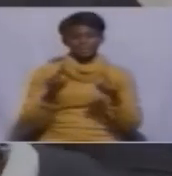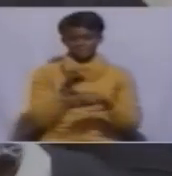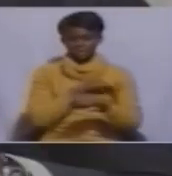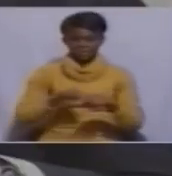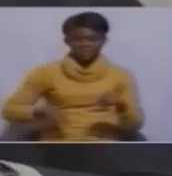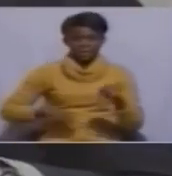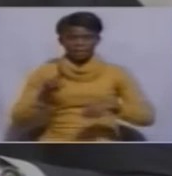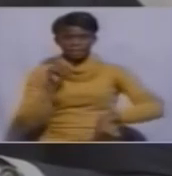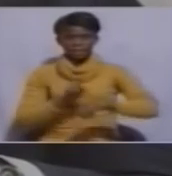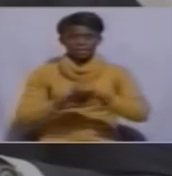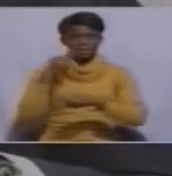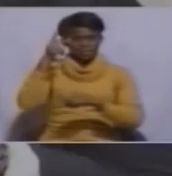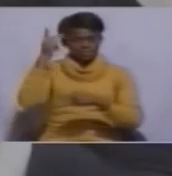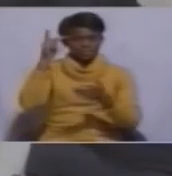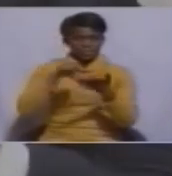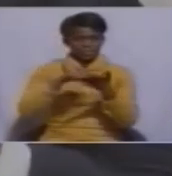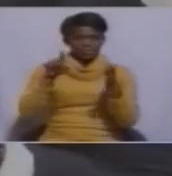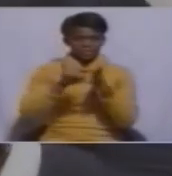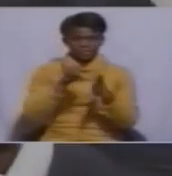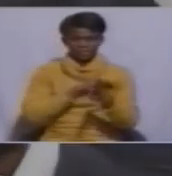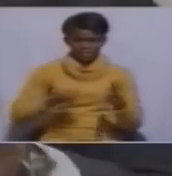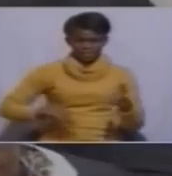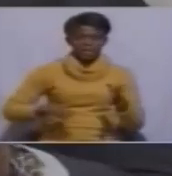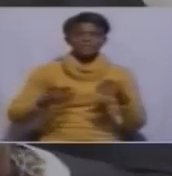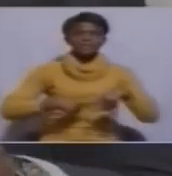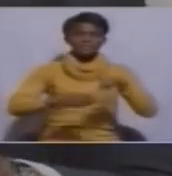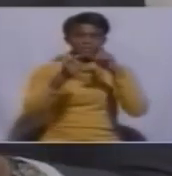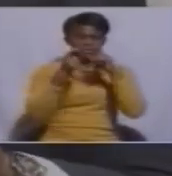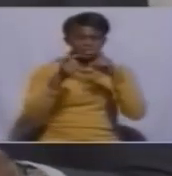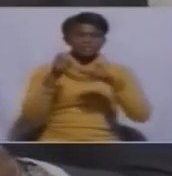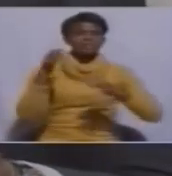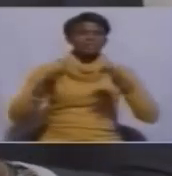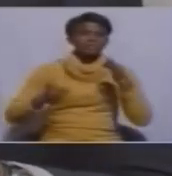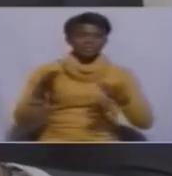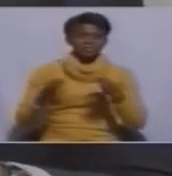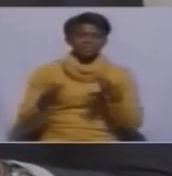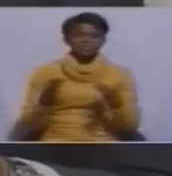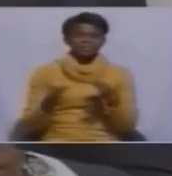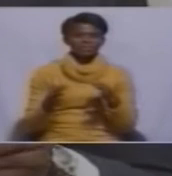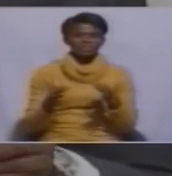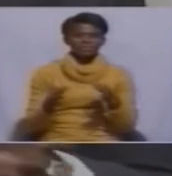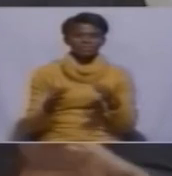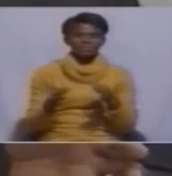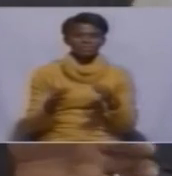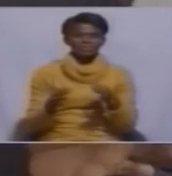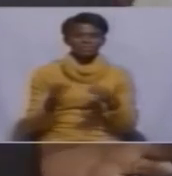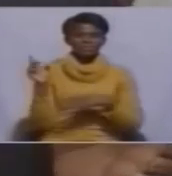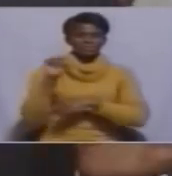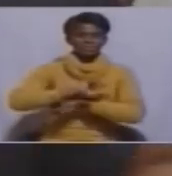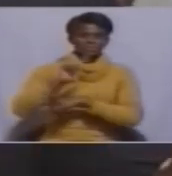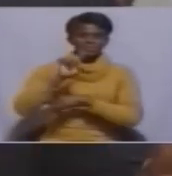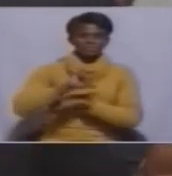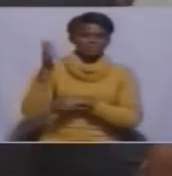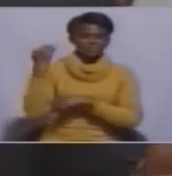is expelled by a political party, and that member decides to challenge that expulsion in court, those days we used to rely